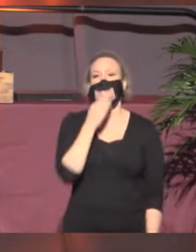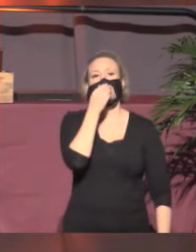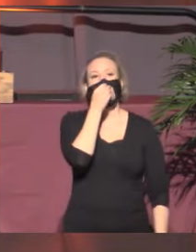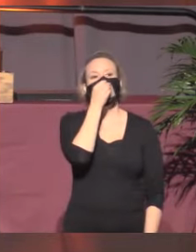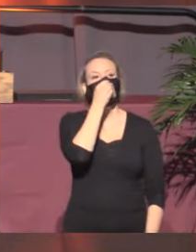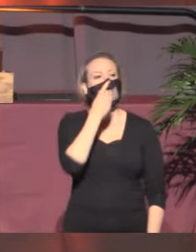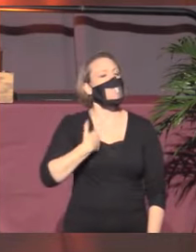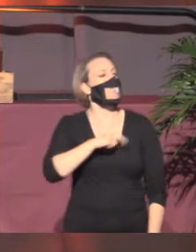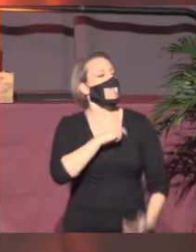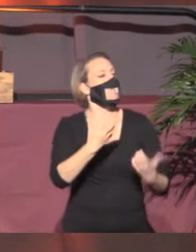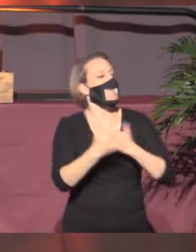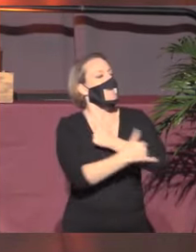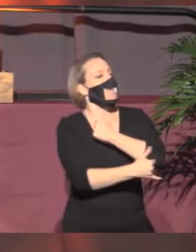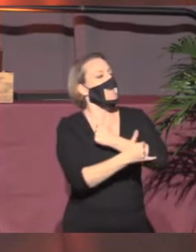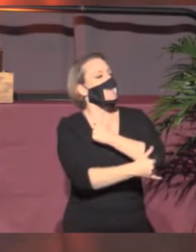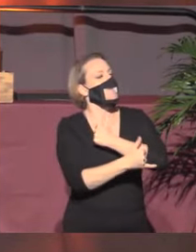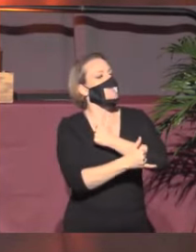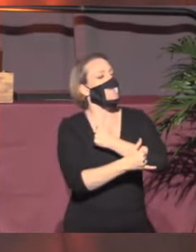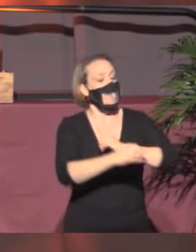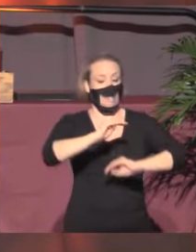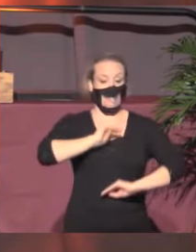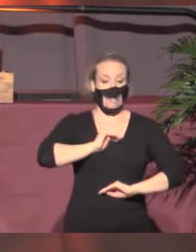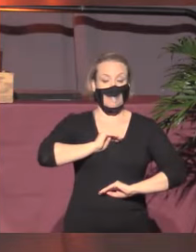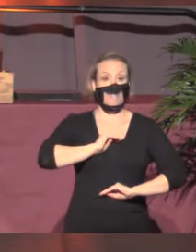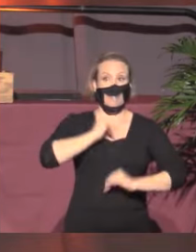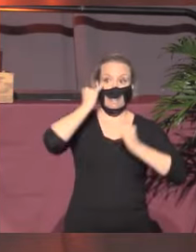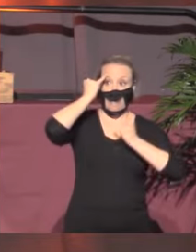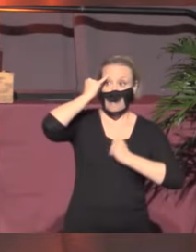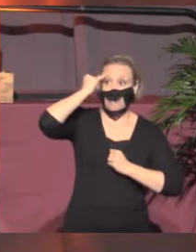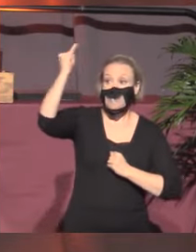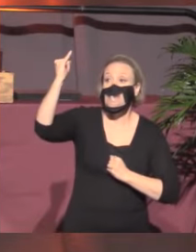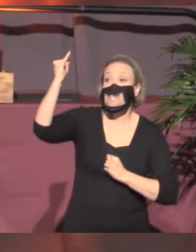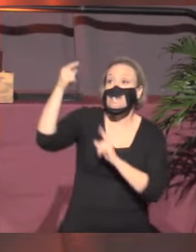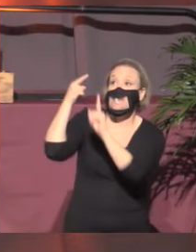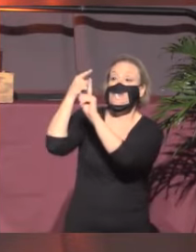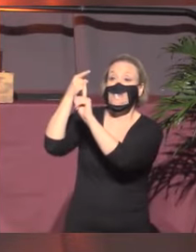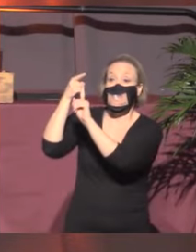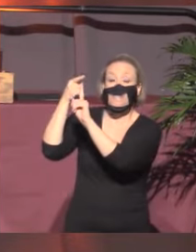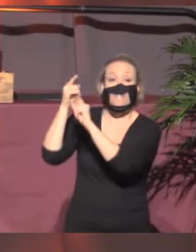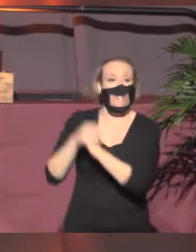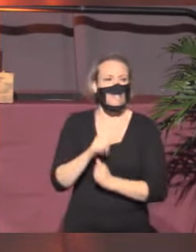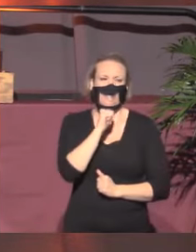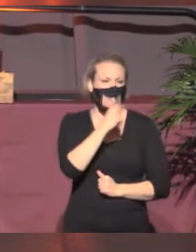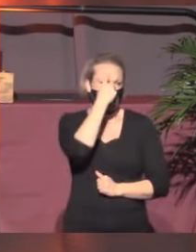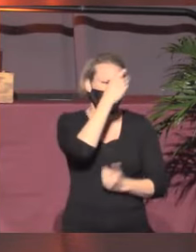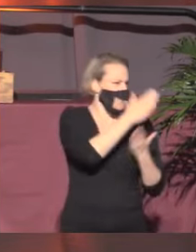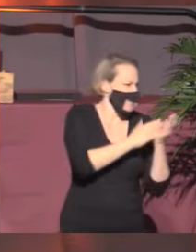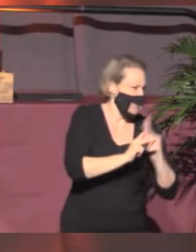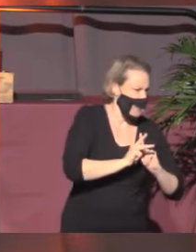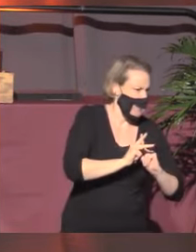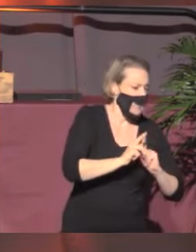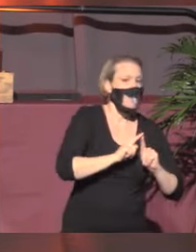ideals, not for some, but for all. I saw you through the